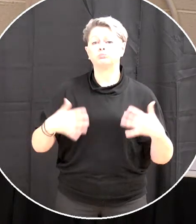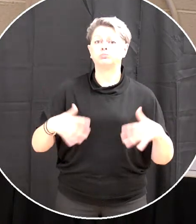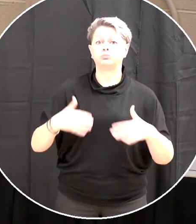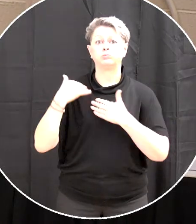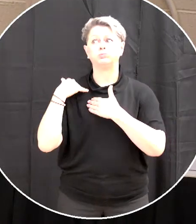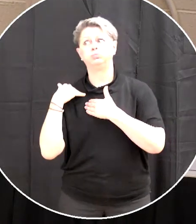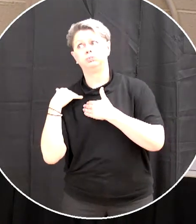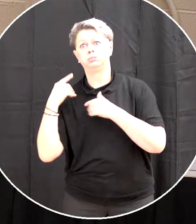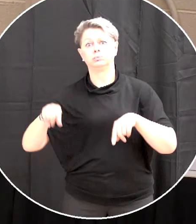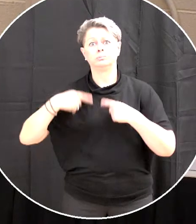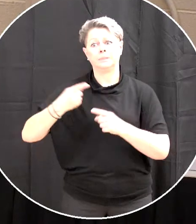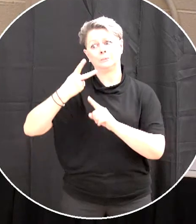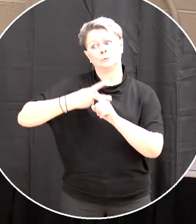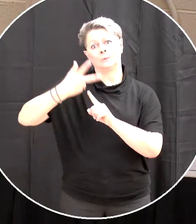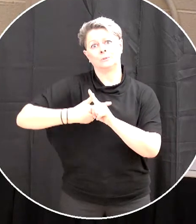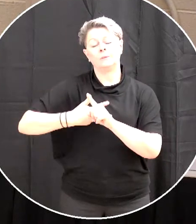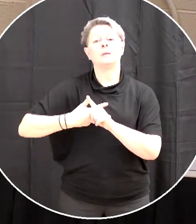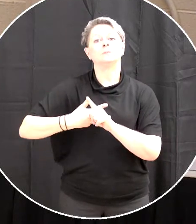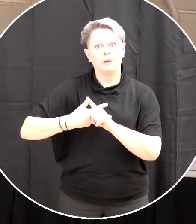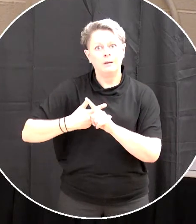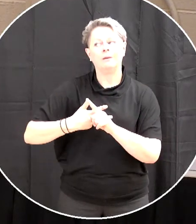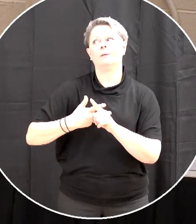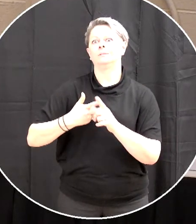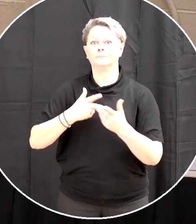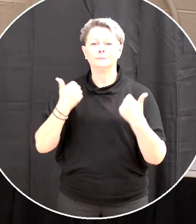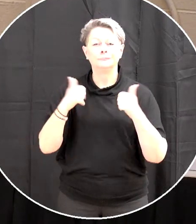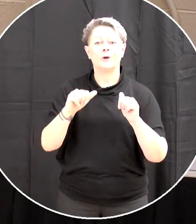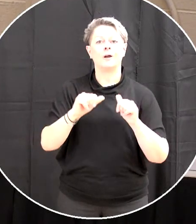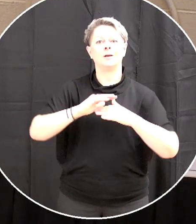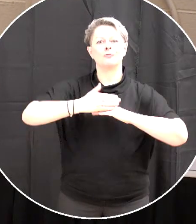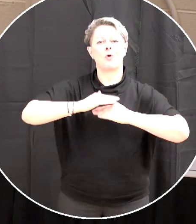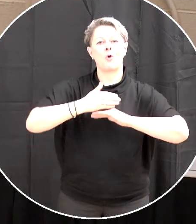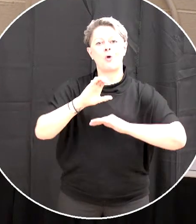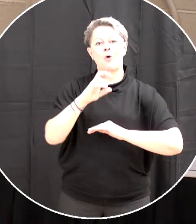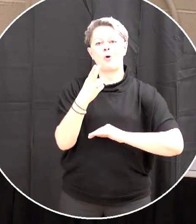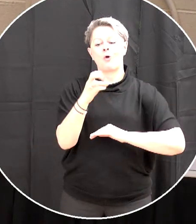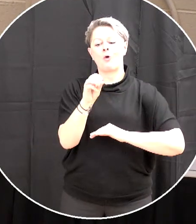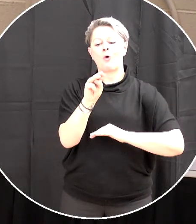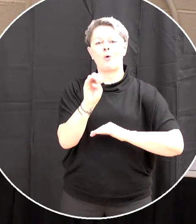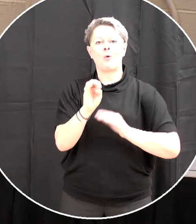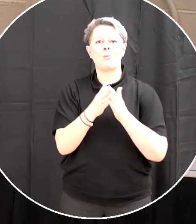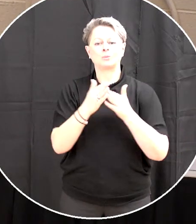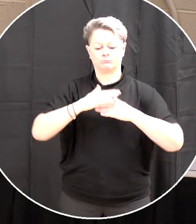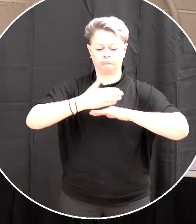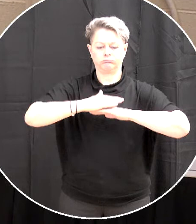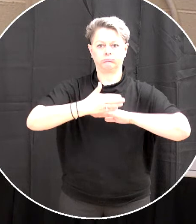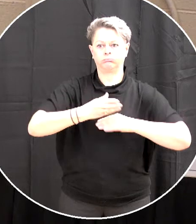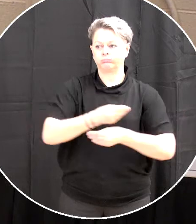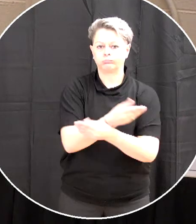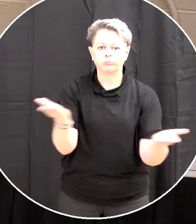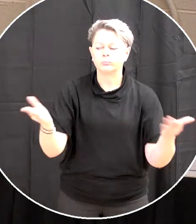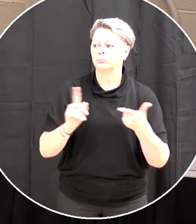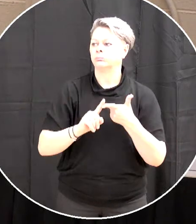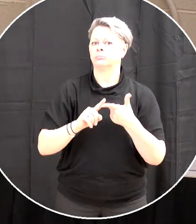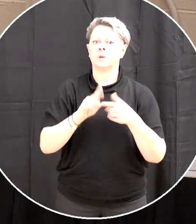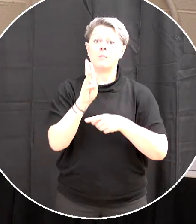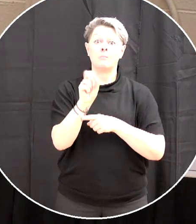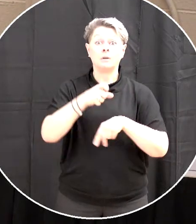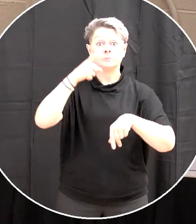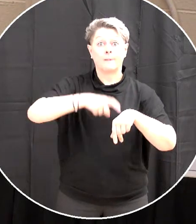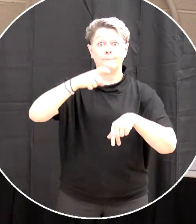last few months, getting Chromebooks out in the hands of the students and making sure that our buses are running on time. And it's a